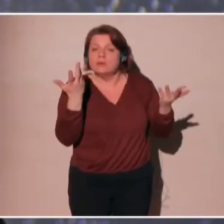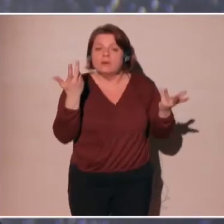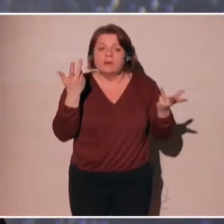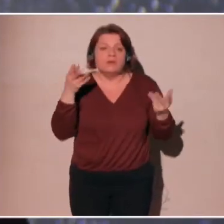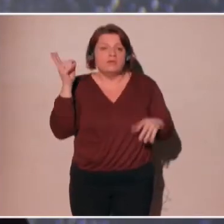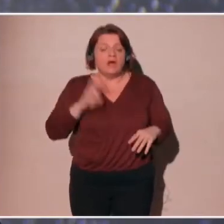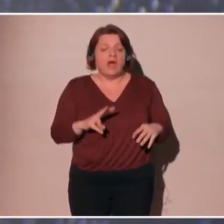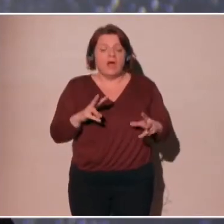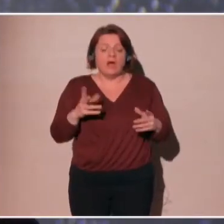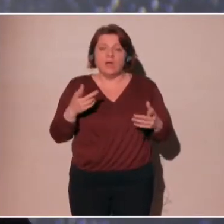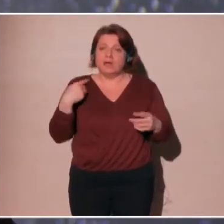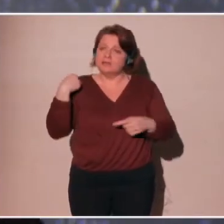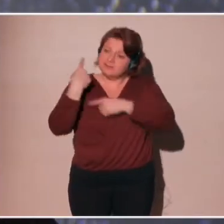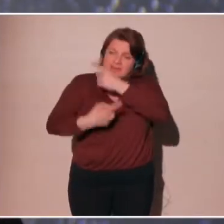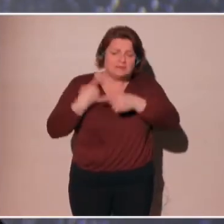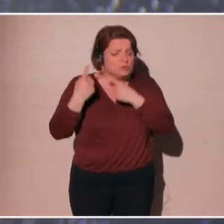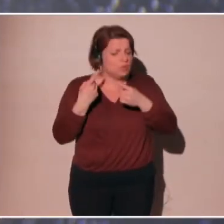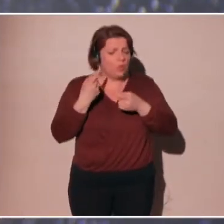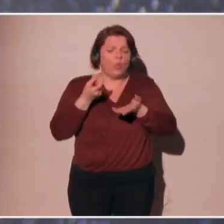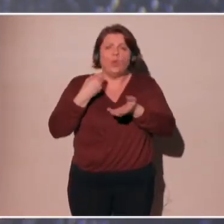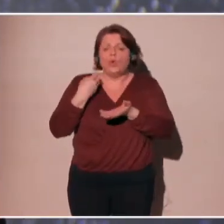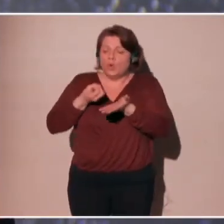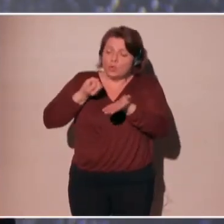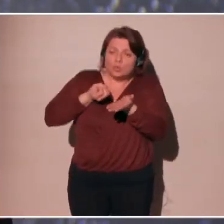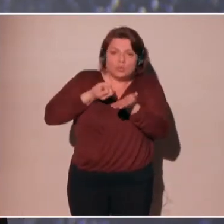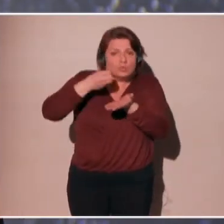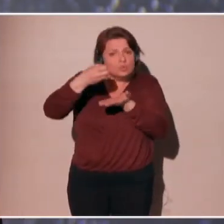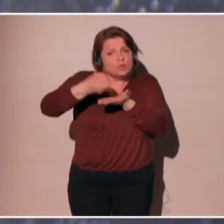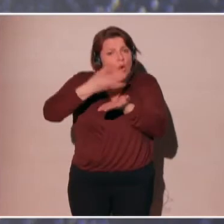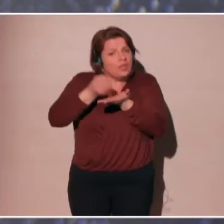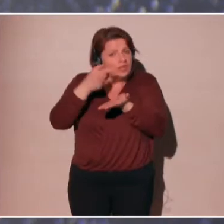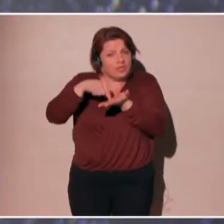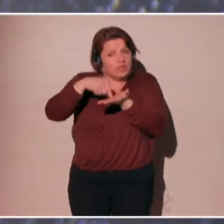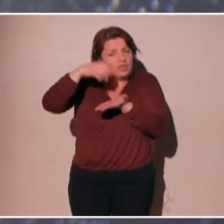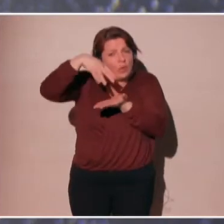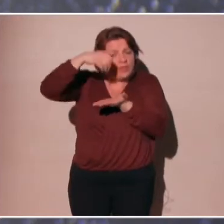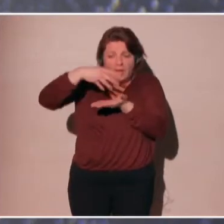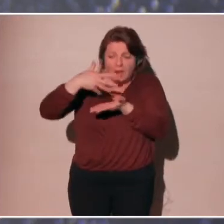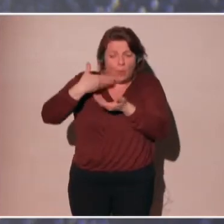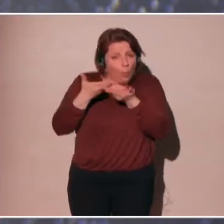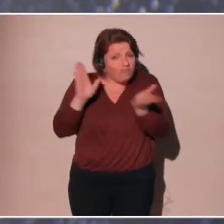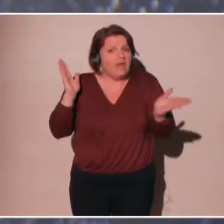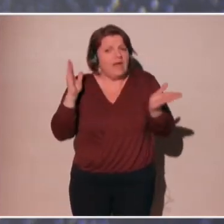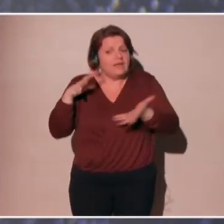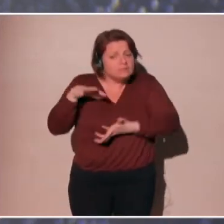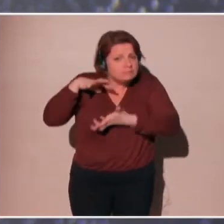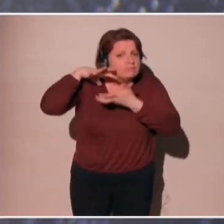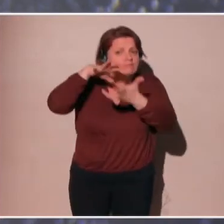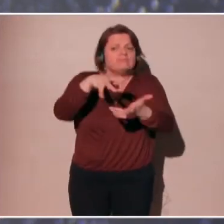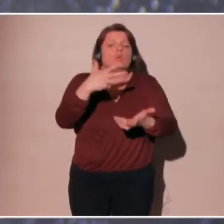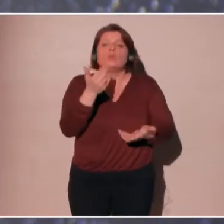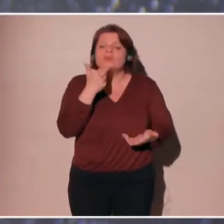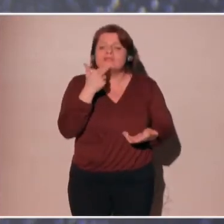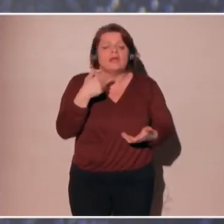develop theories on the Higgs boson. So there is also a tradition in terms of open data. And